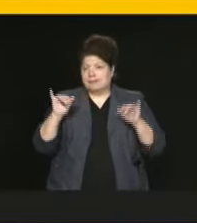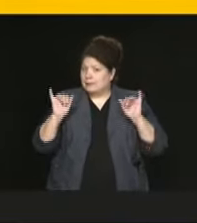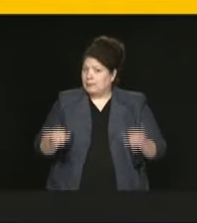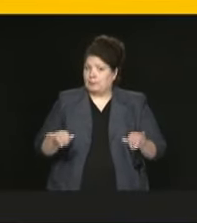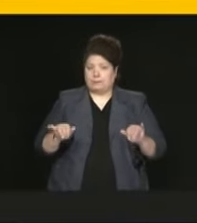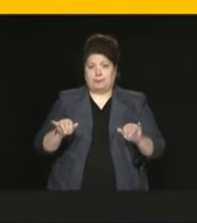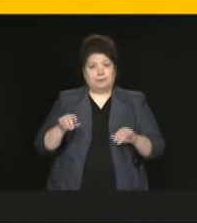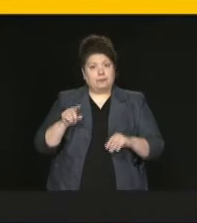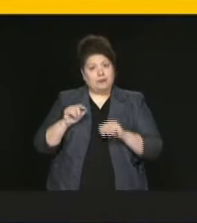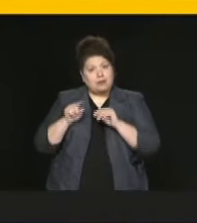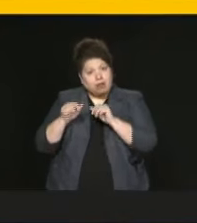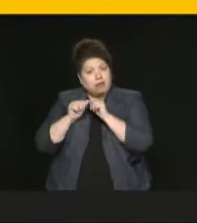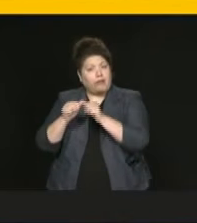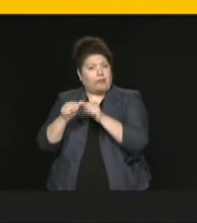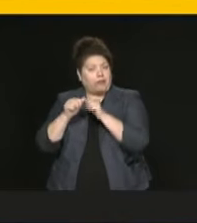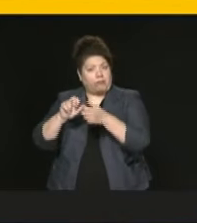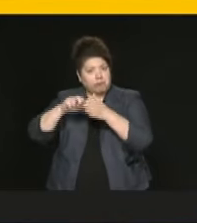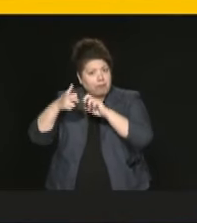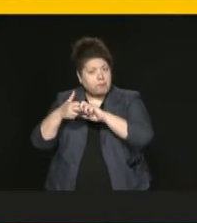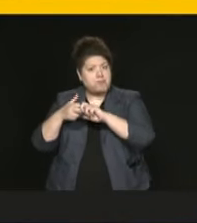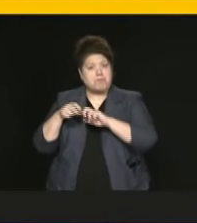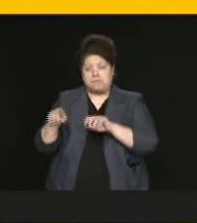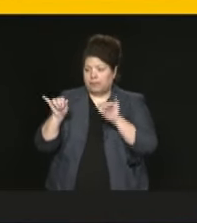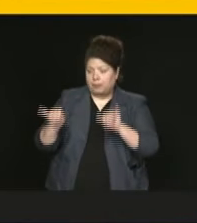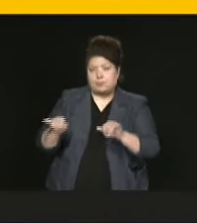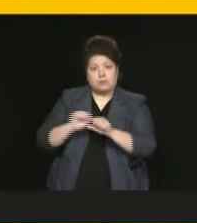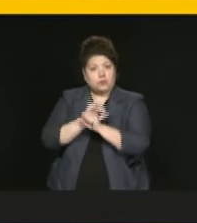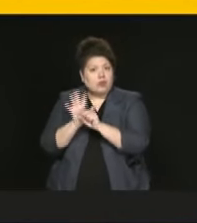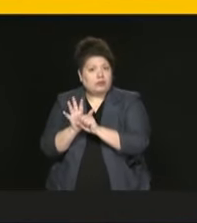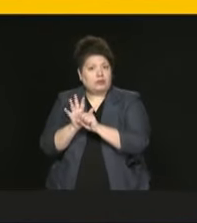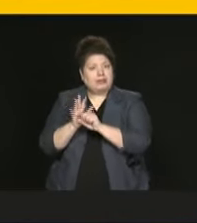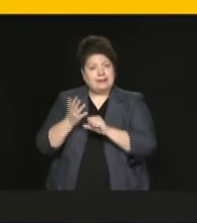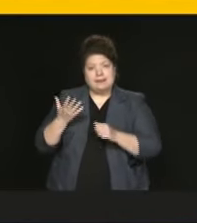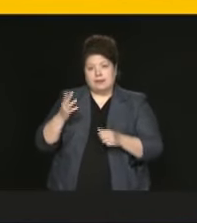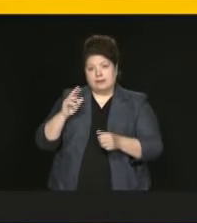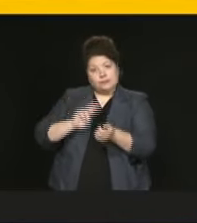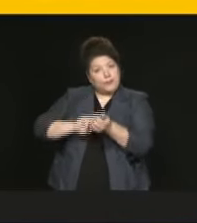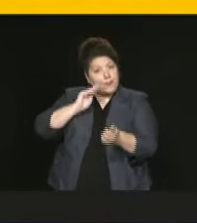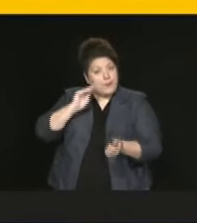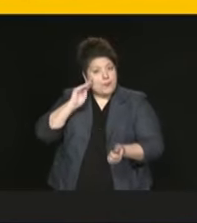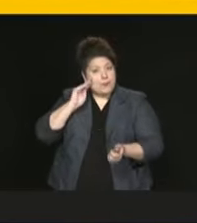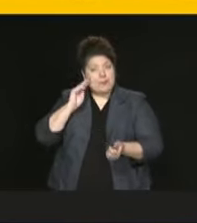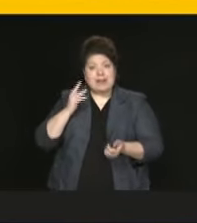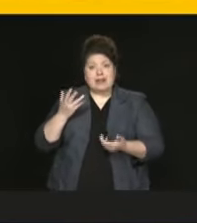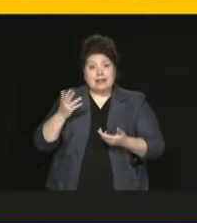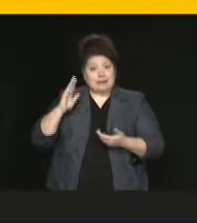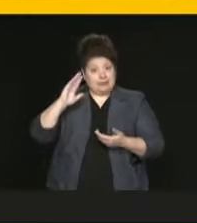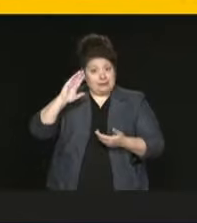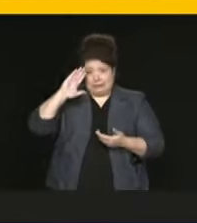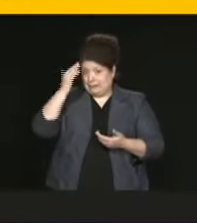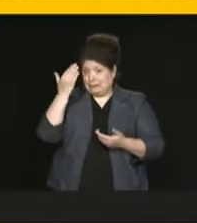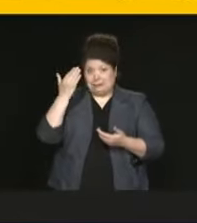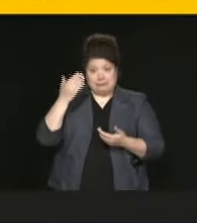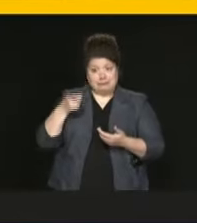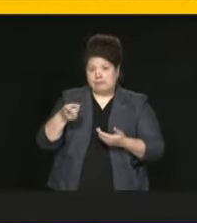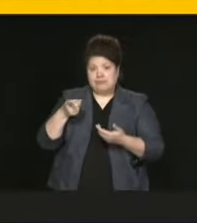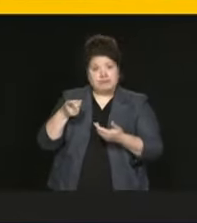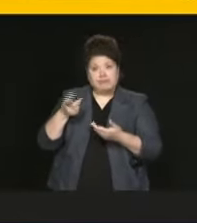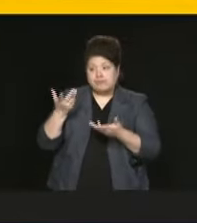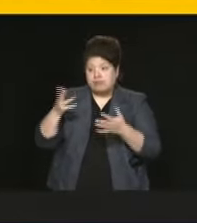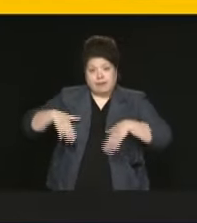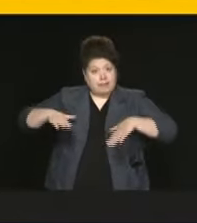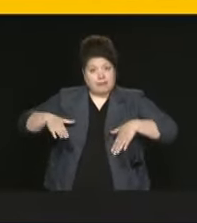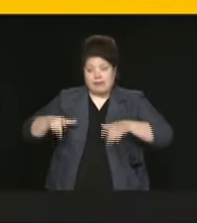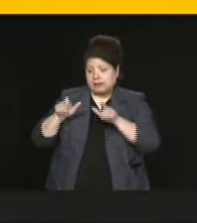homes, in which where authorities do not seem to have taken control of the situation whatsoever? Oui, merci pour la